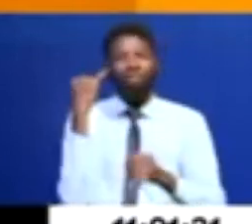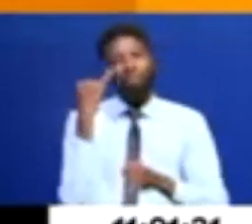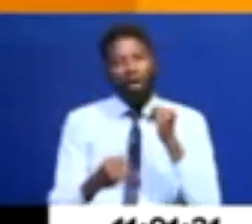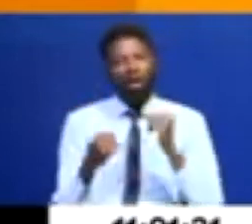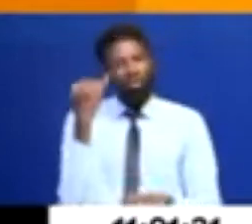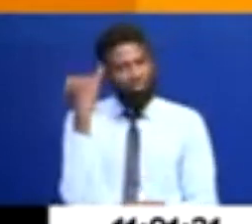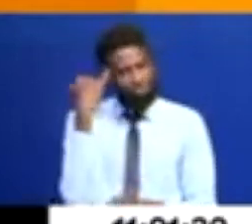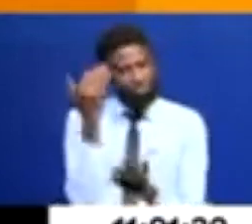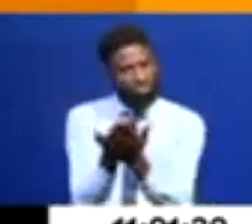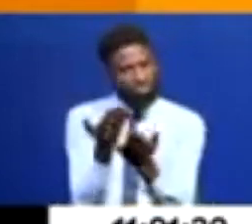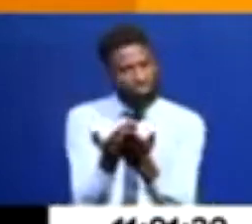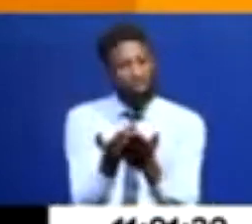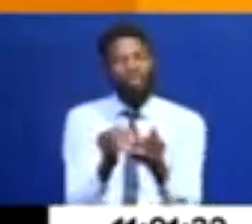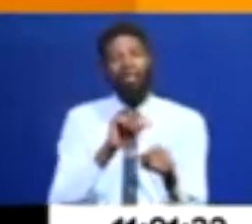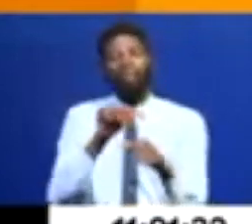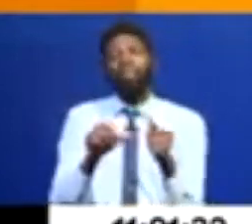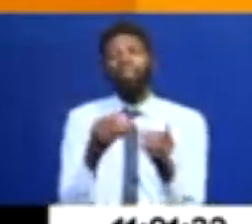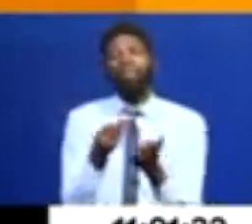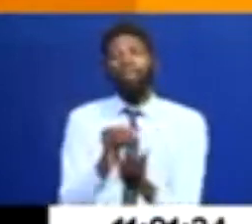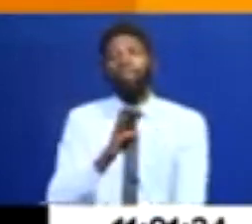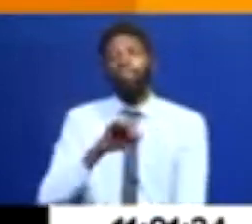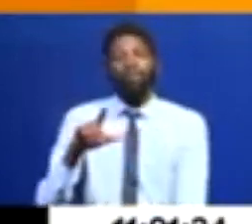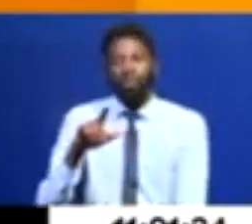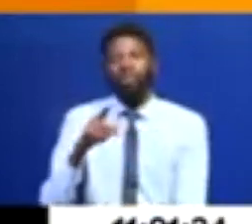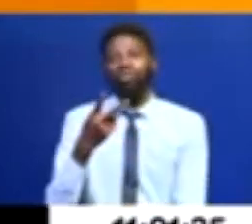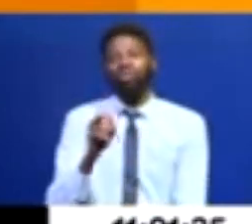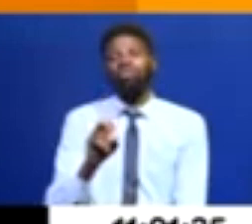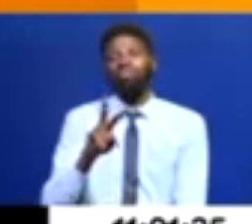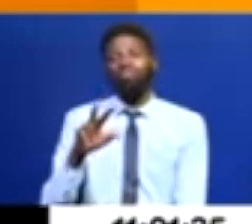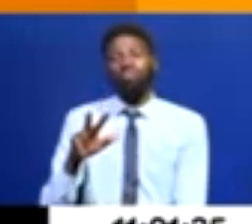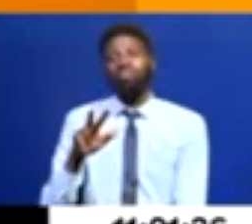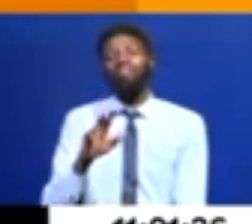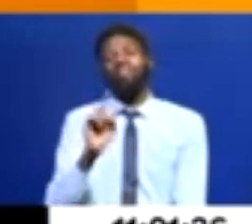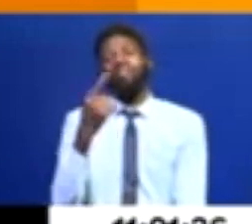submissions on the finance bill 2023. And I'll start with Evans Moturi.